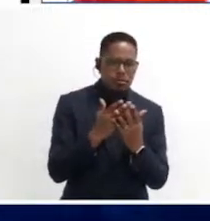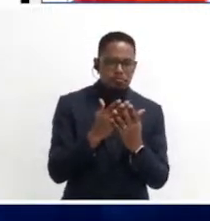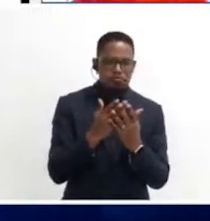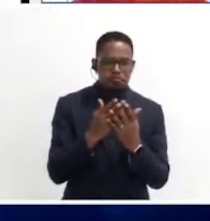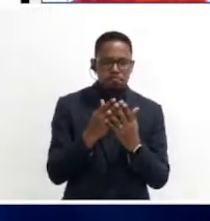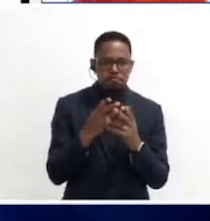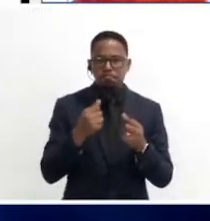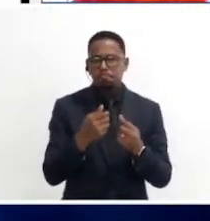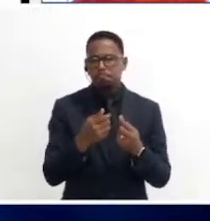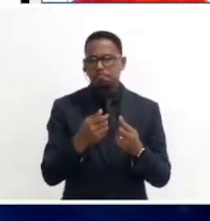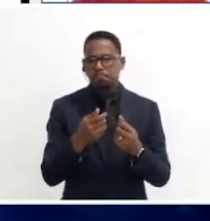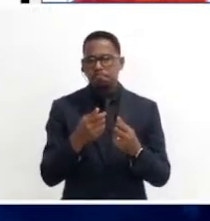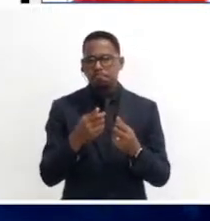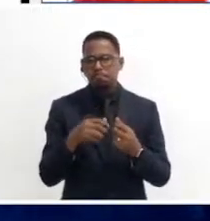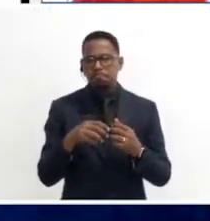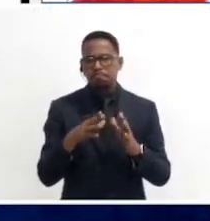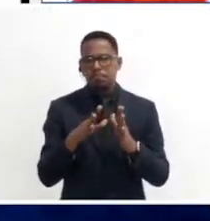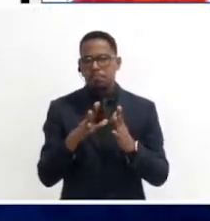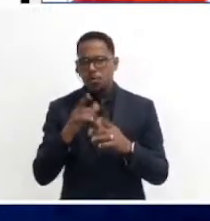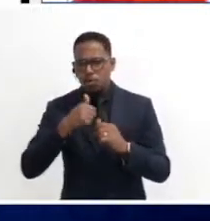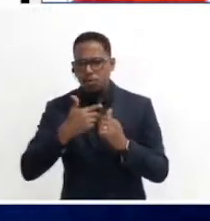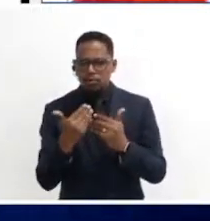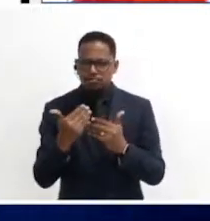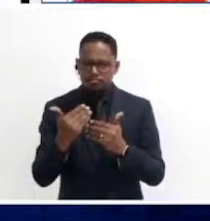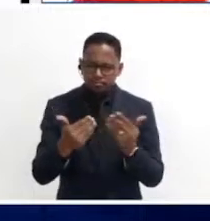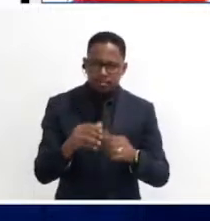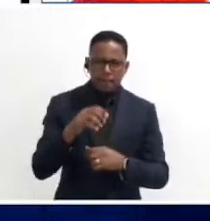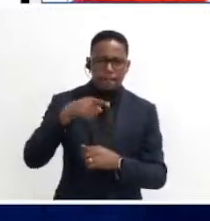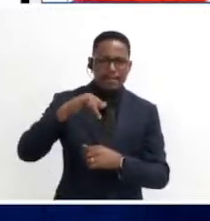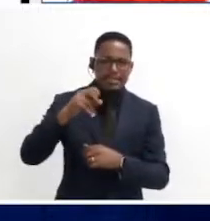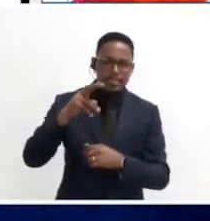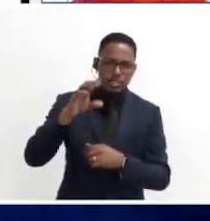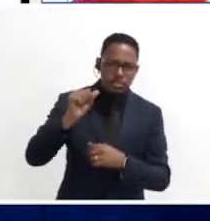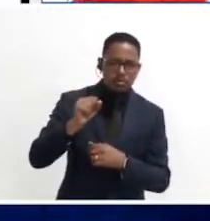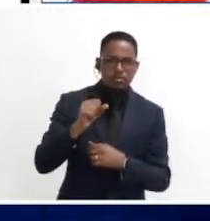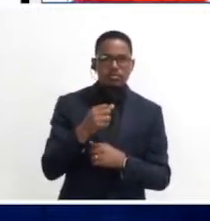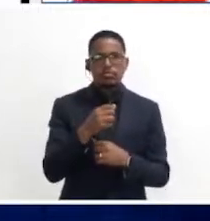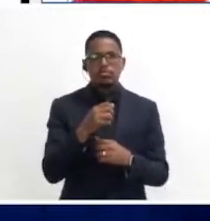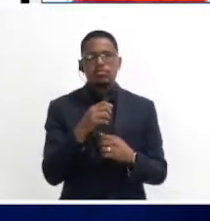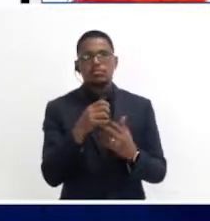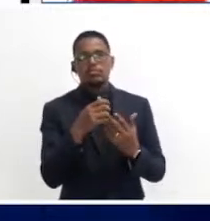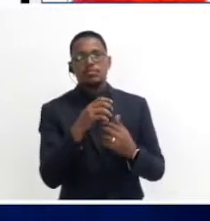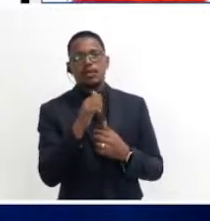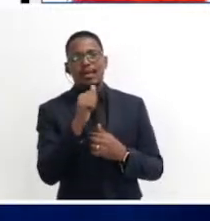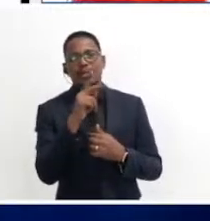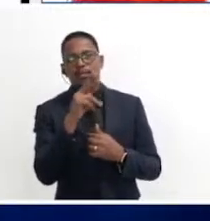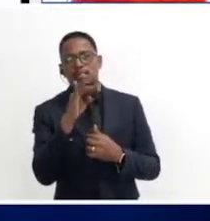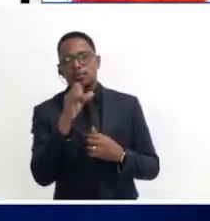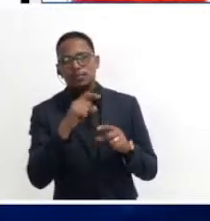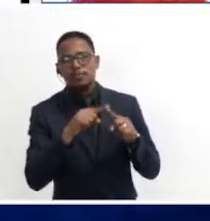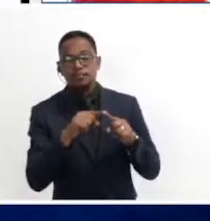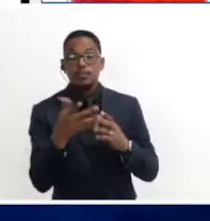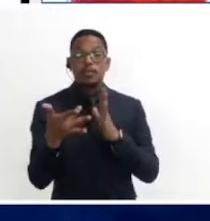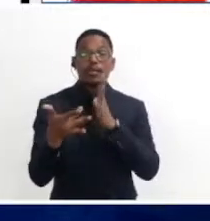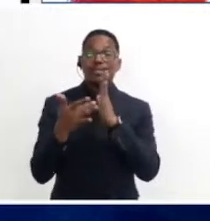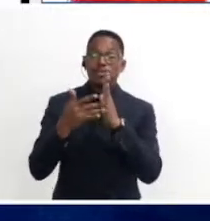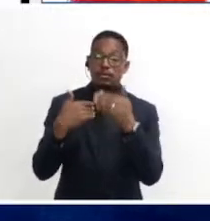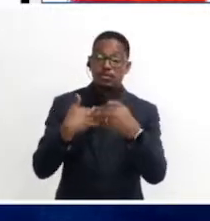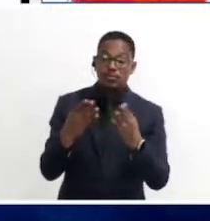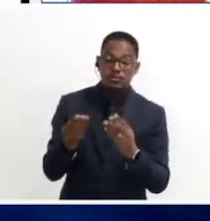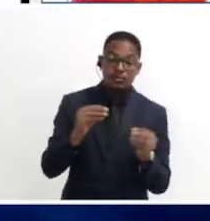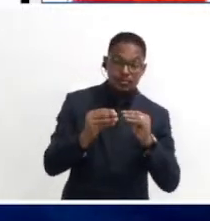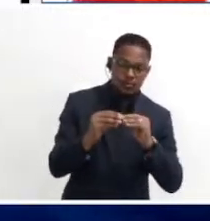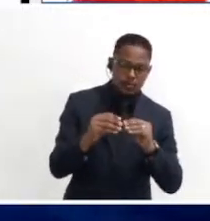is traditionally semiconductor wafer fab technology and what is packaging technology. And so many of the things that